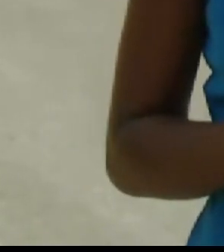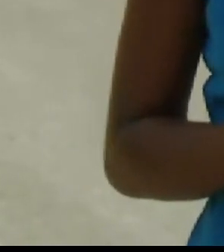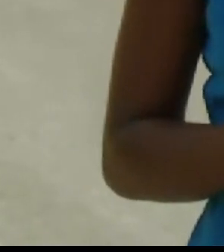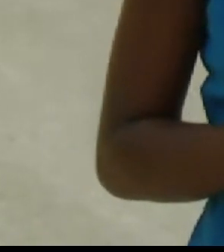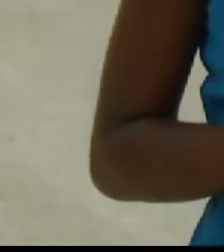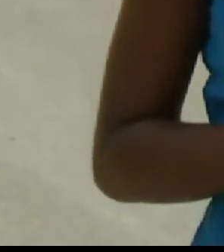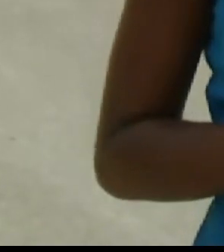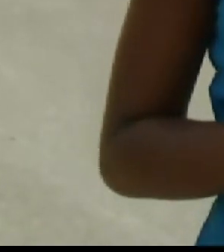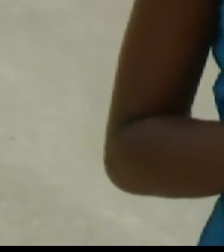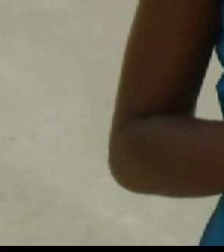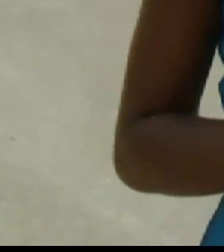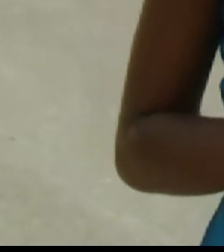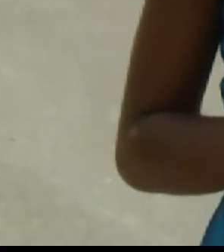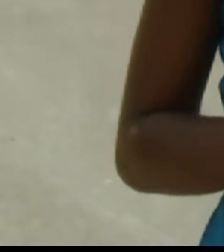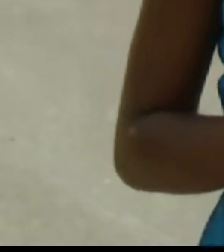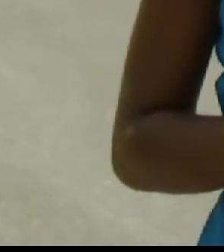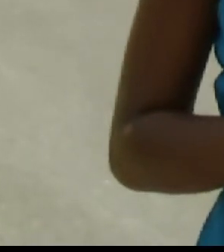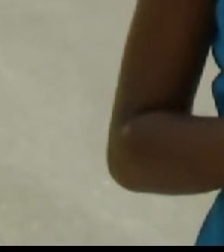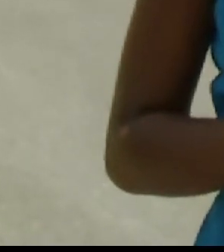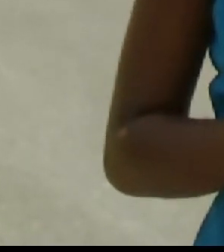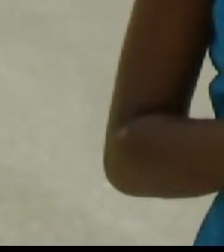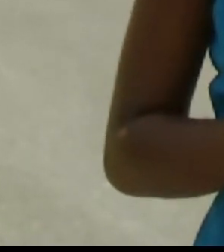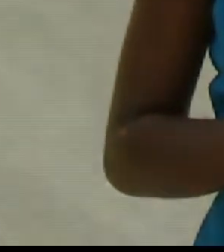Hills Estate nearing completion.